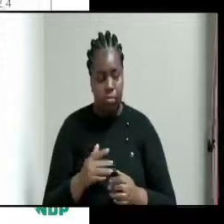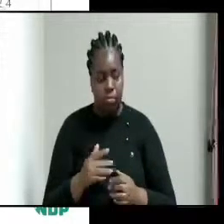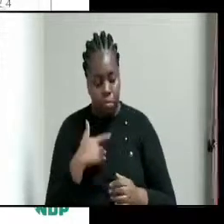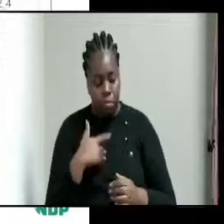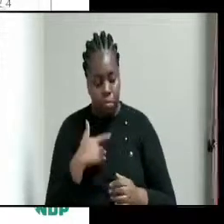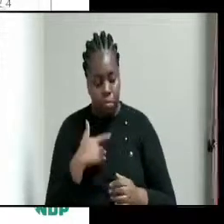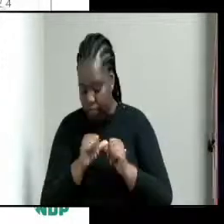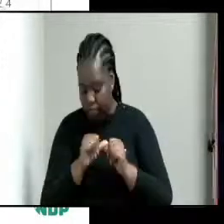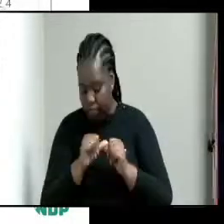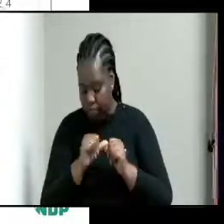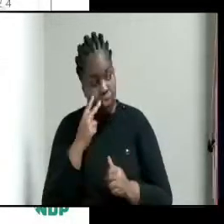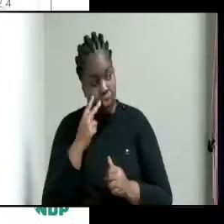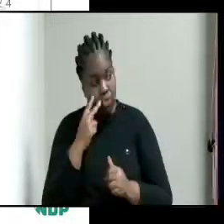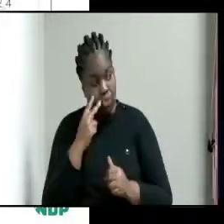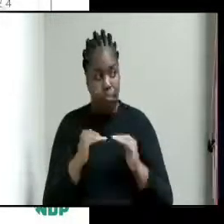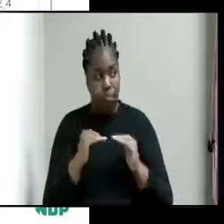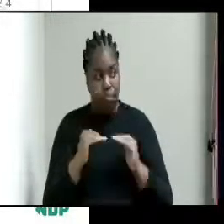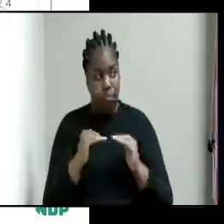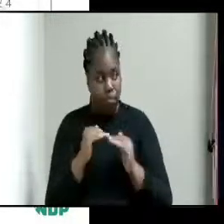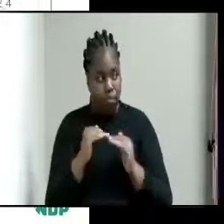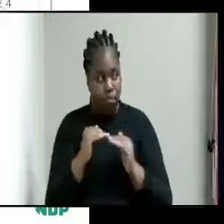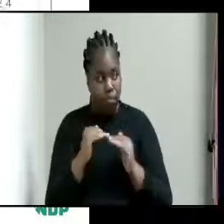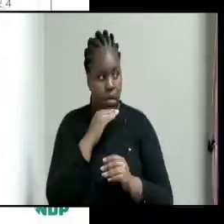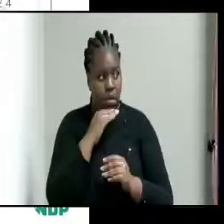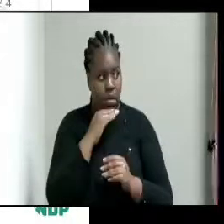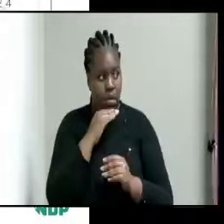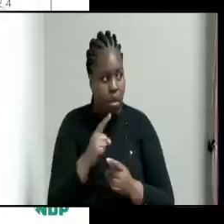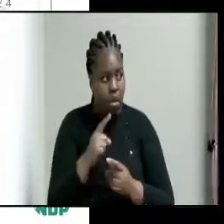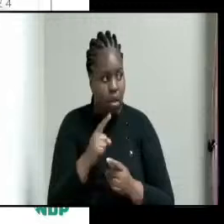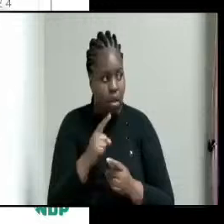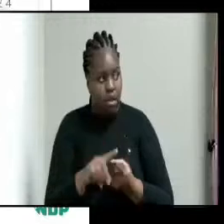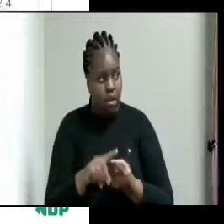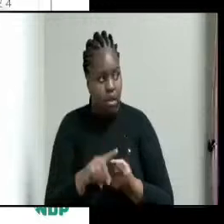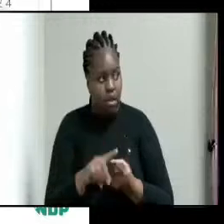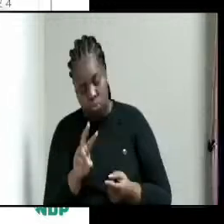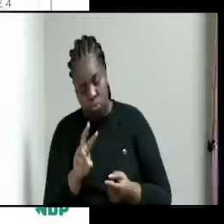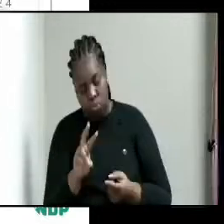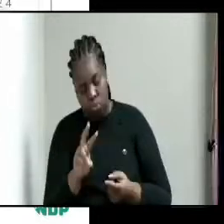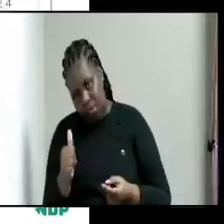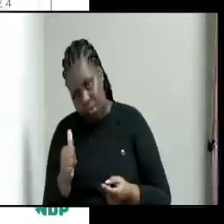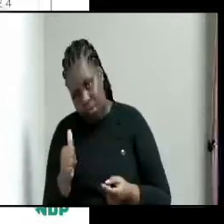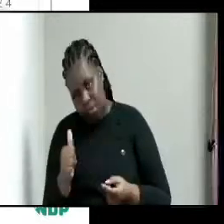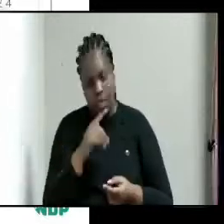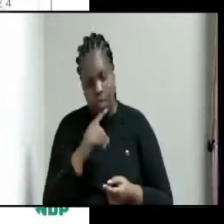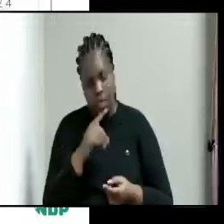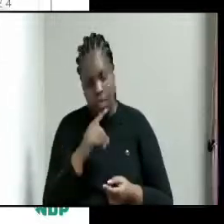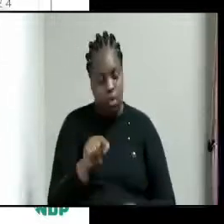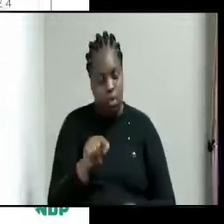go up, it shows that deprived in this dimension plus two other. So